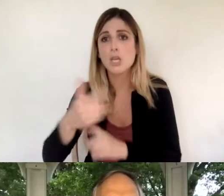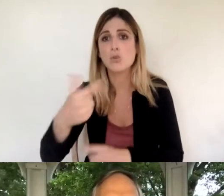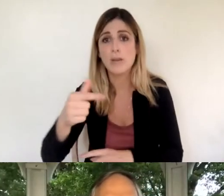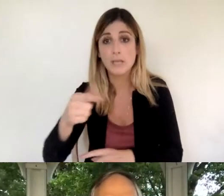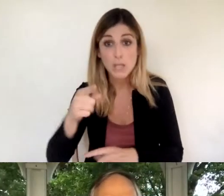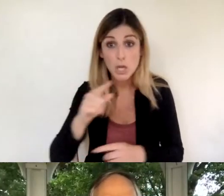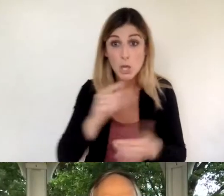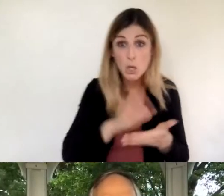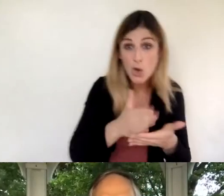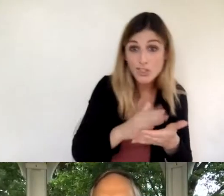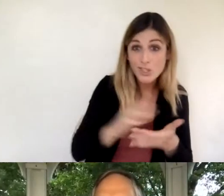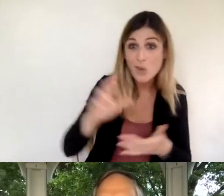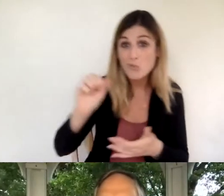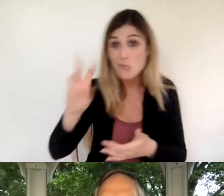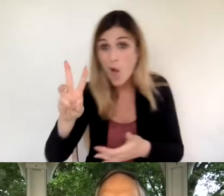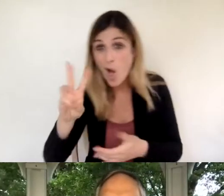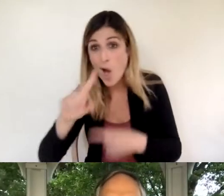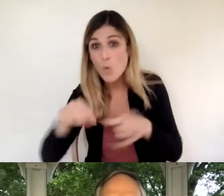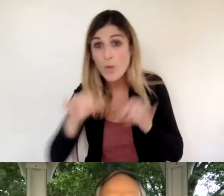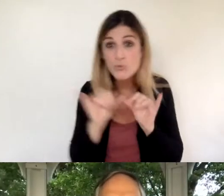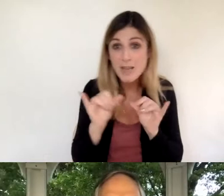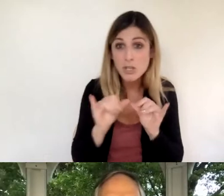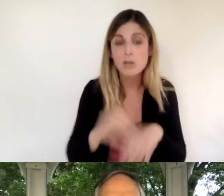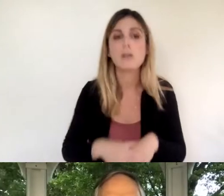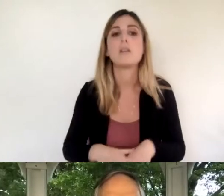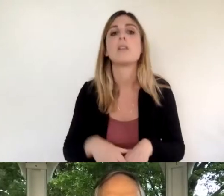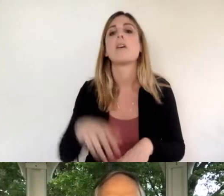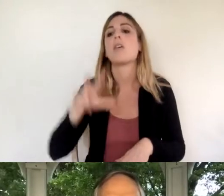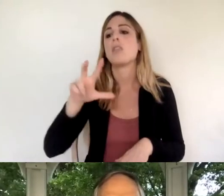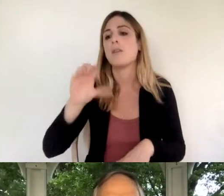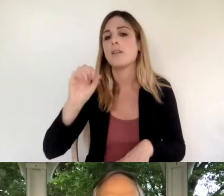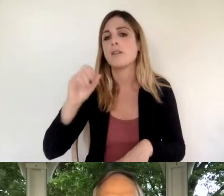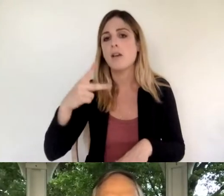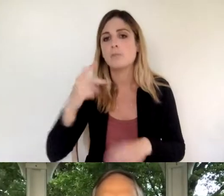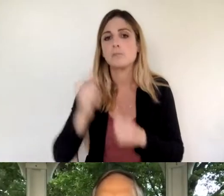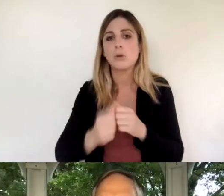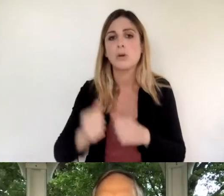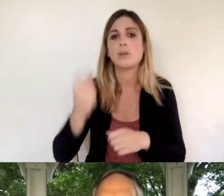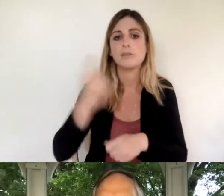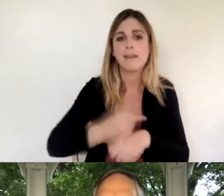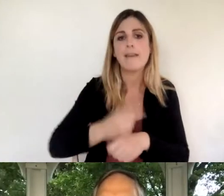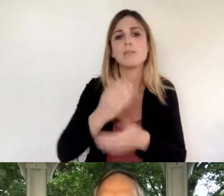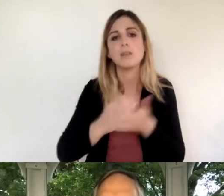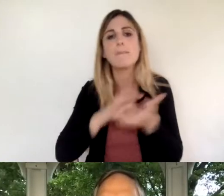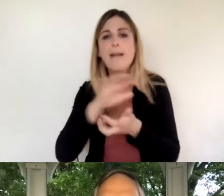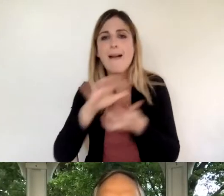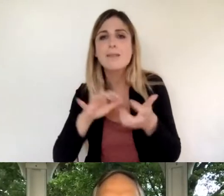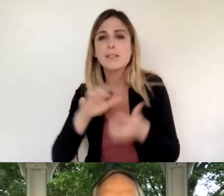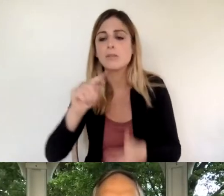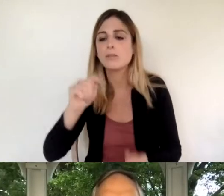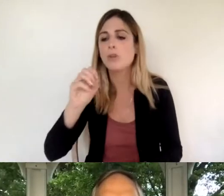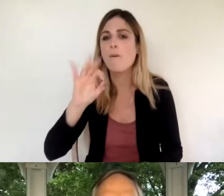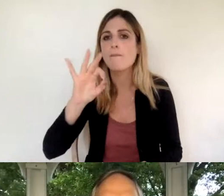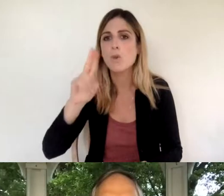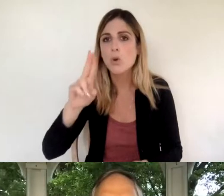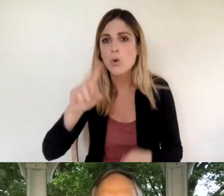Yeah, so it's 3 cups per day of some combination of tofu, cruciferous vegetables, and fortified